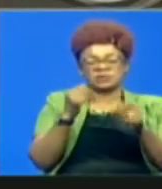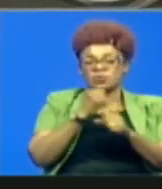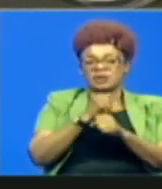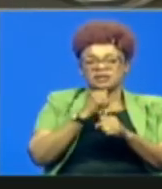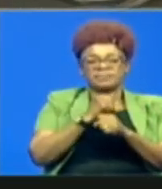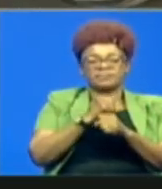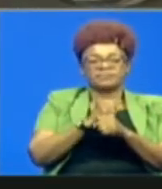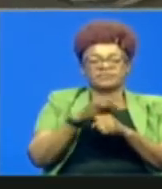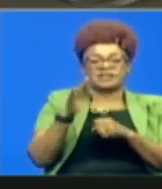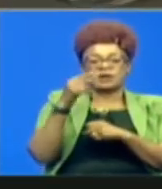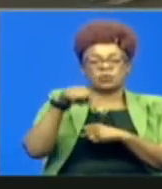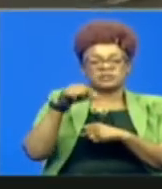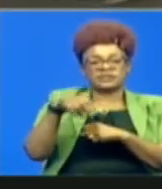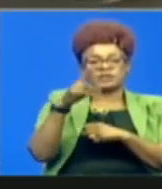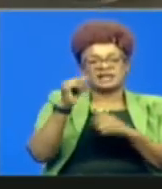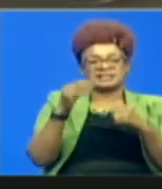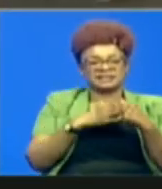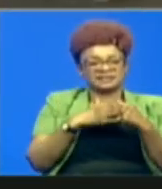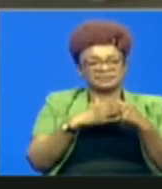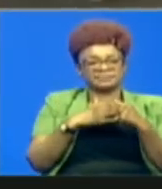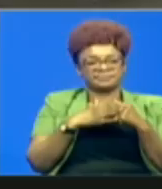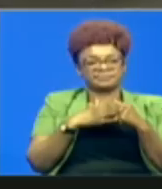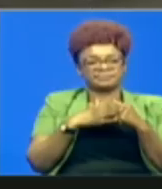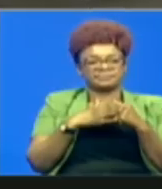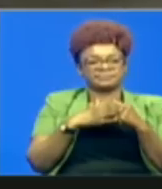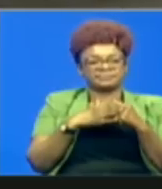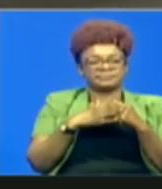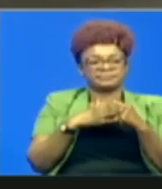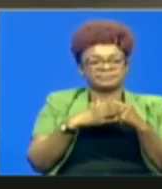third quarter of 2019.